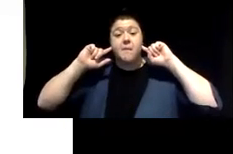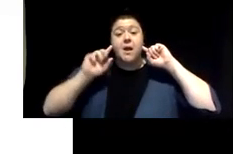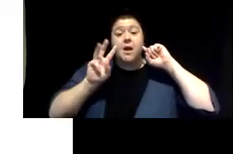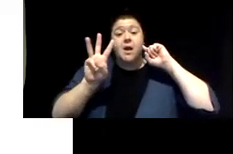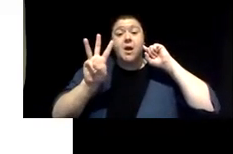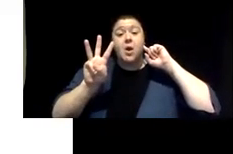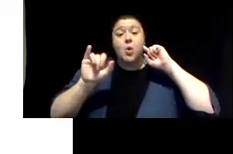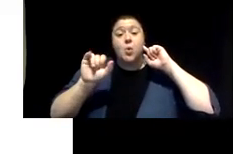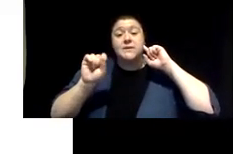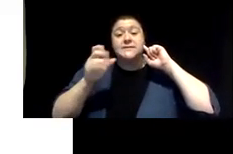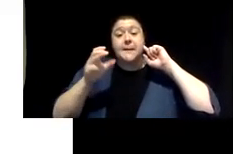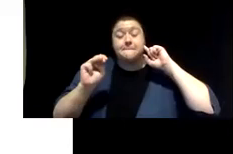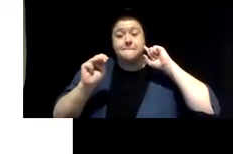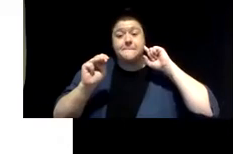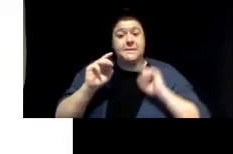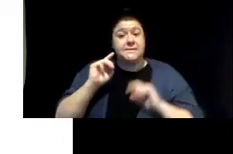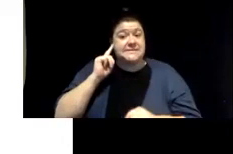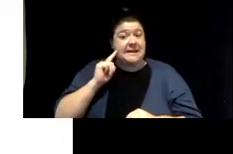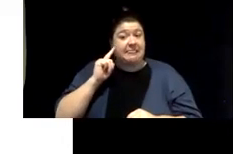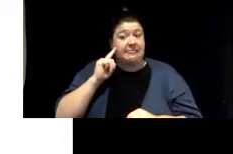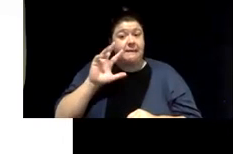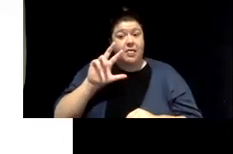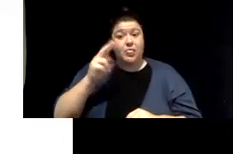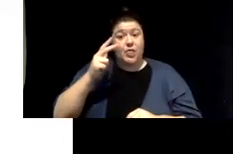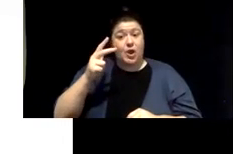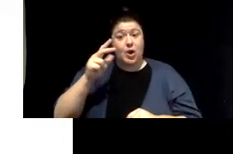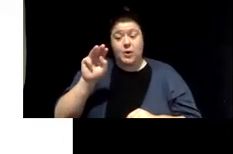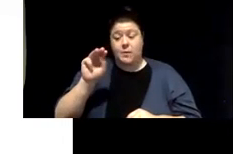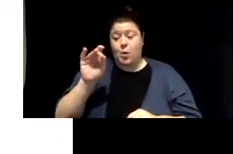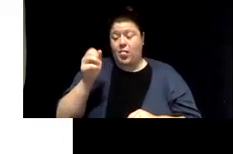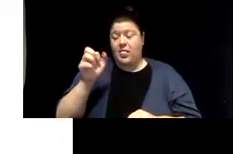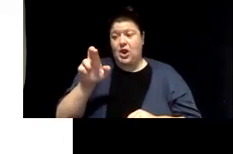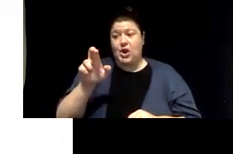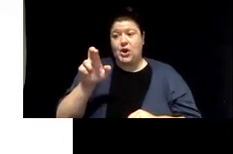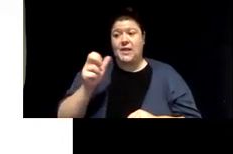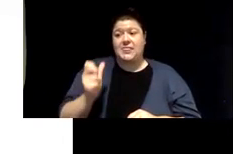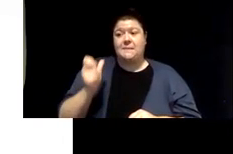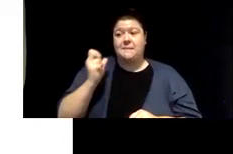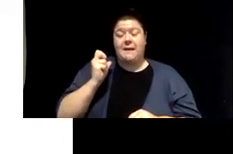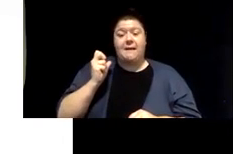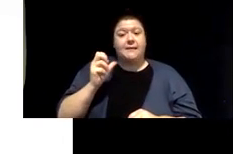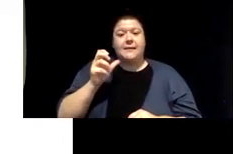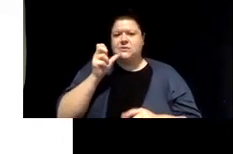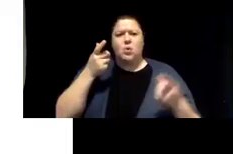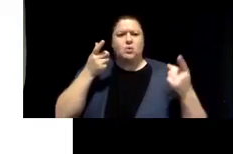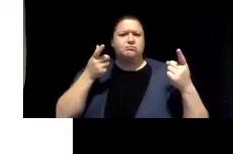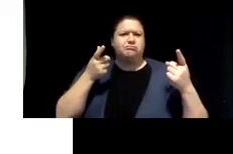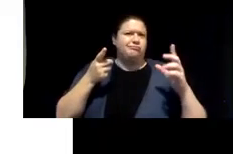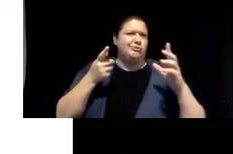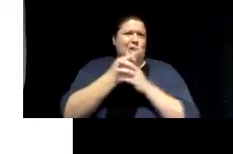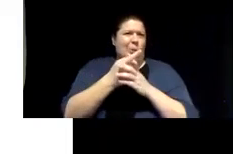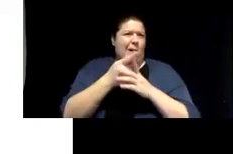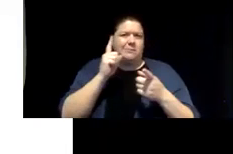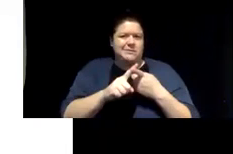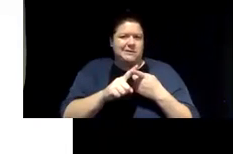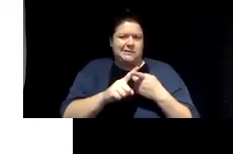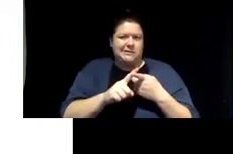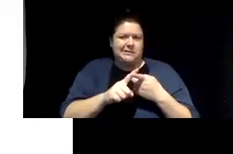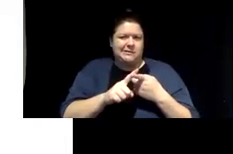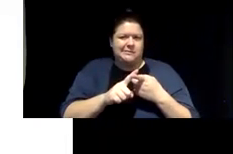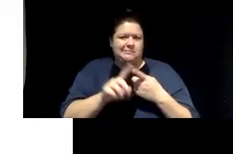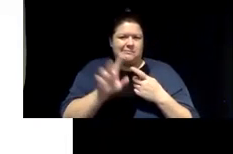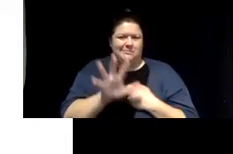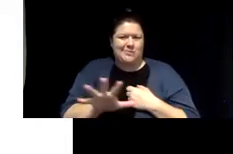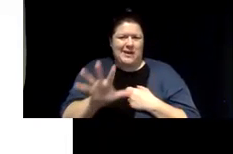the wisdom teeth, which is the 3rd molar in the back. Those don't come in until we're about, in our